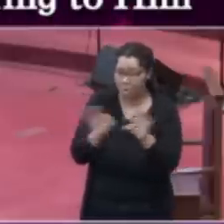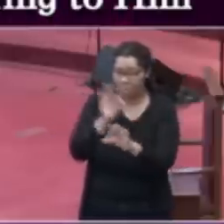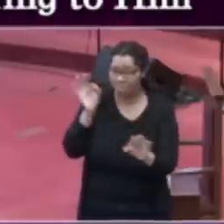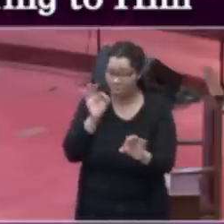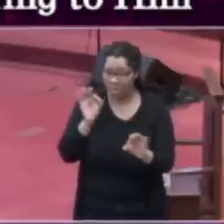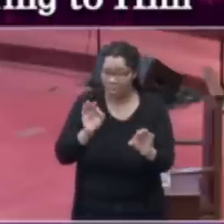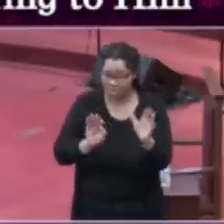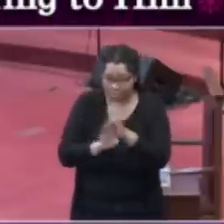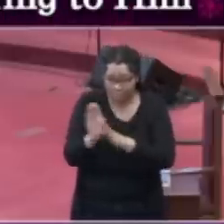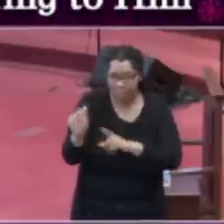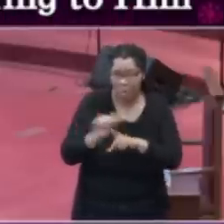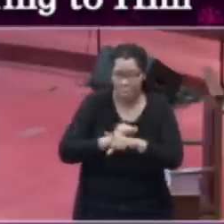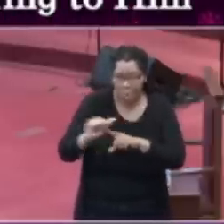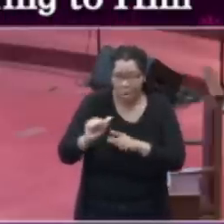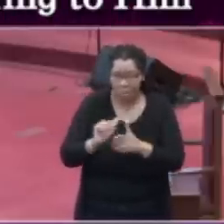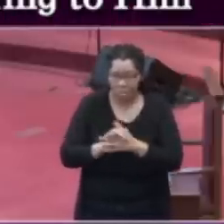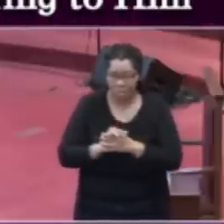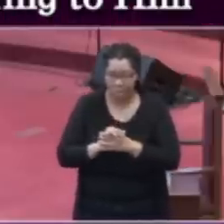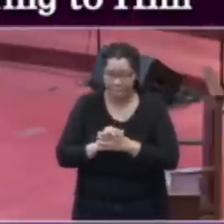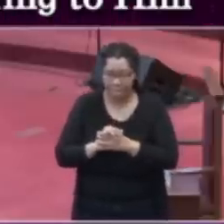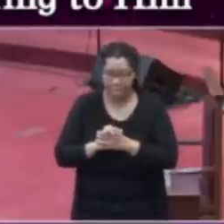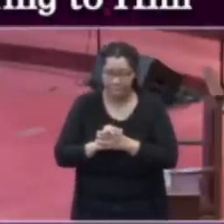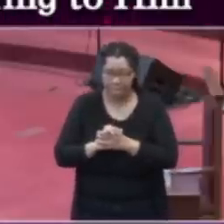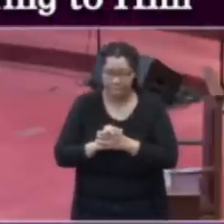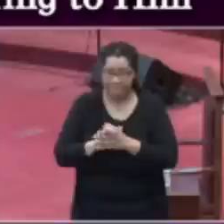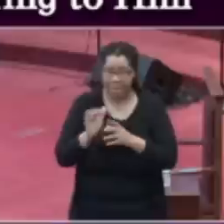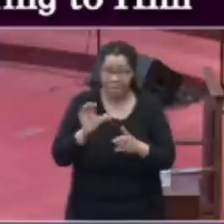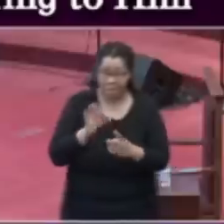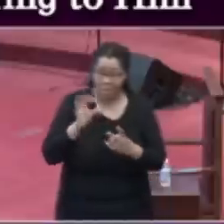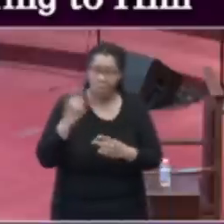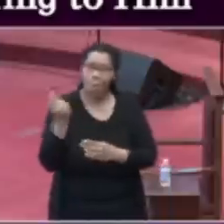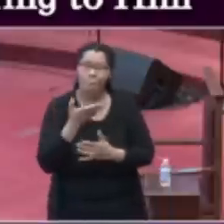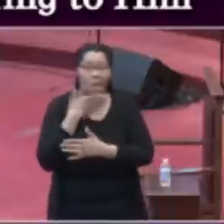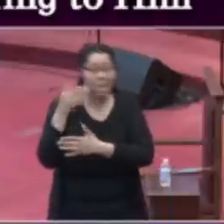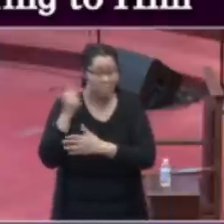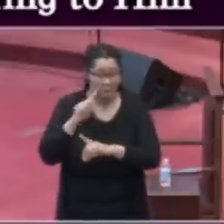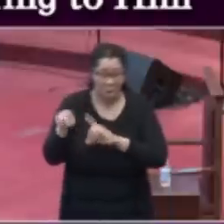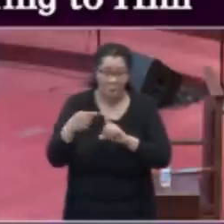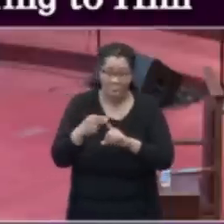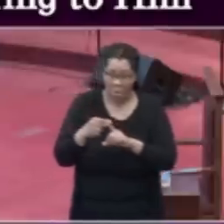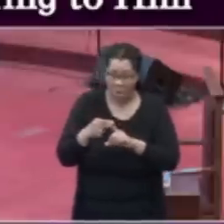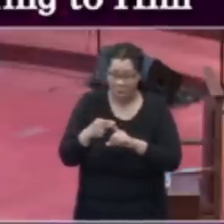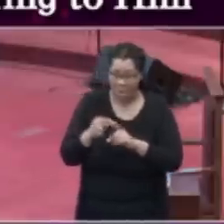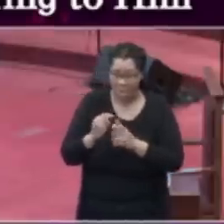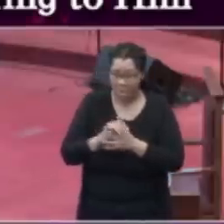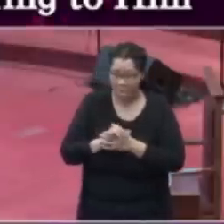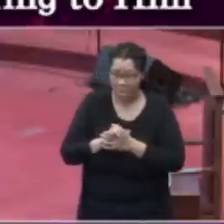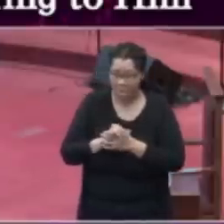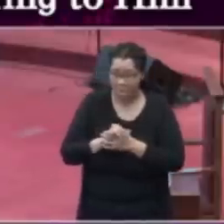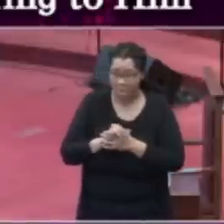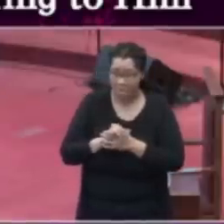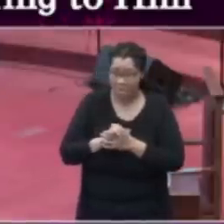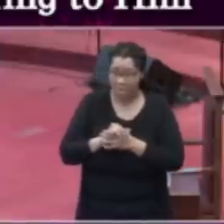spiritual practice, which means choices are always better when I leave them to the exercise of